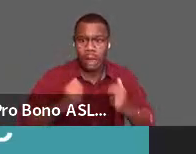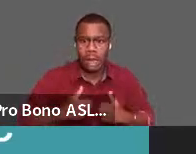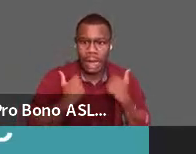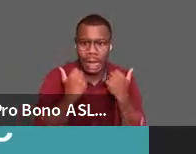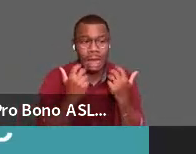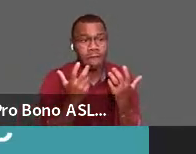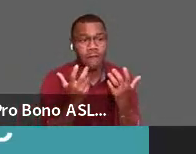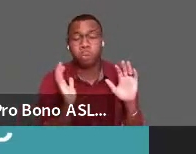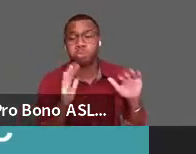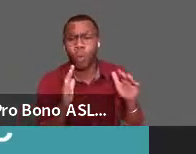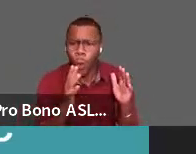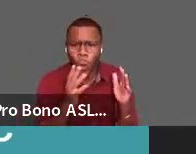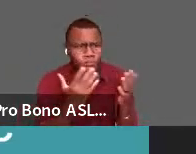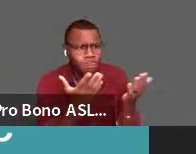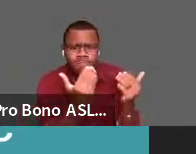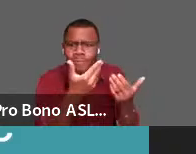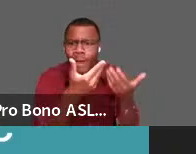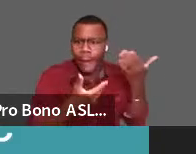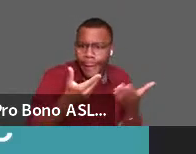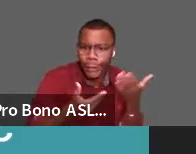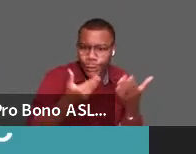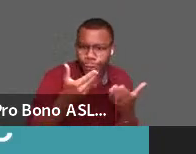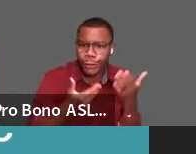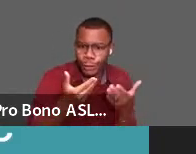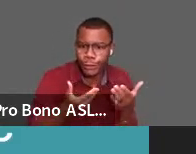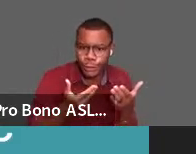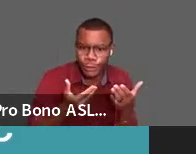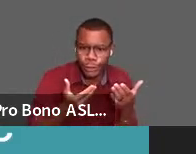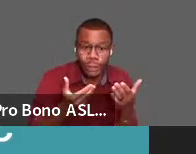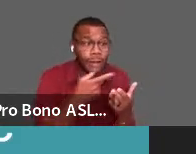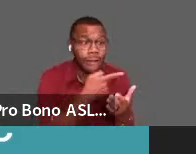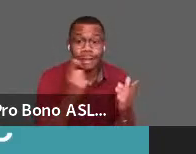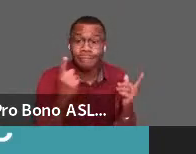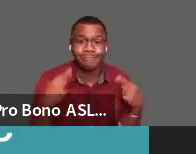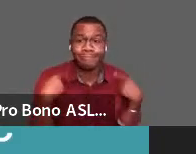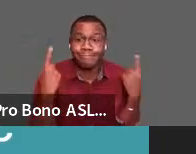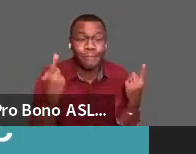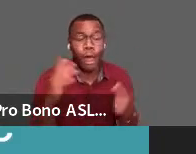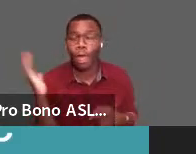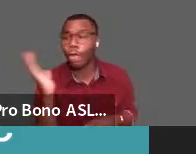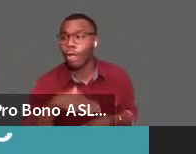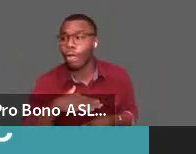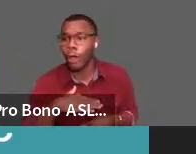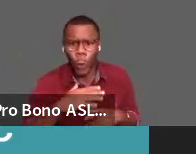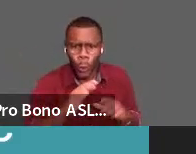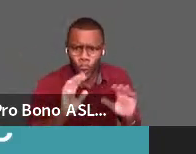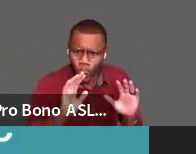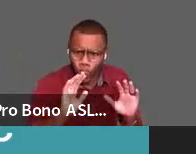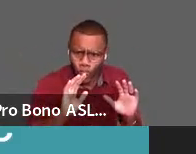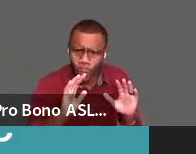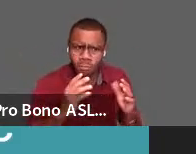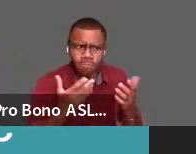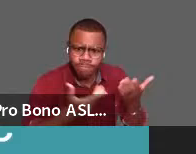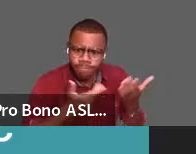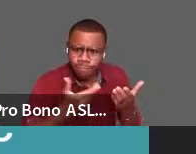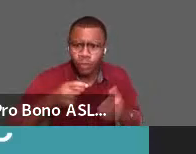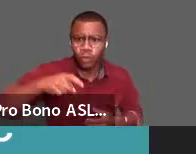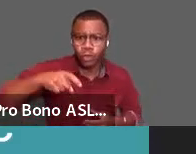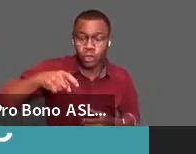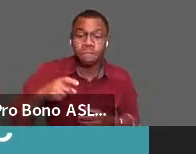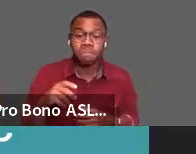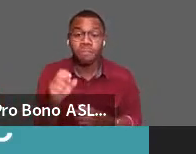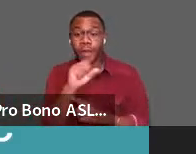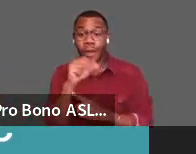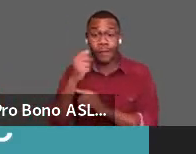around workforce development to quality jobs for those who have been overlooked. And then another initiative that we're really proud of this